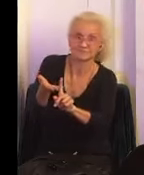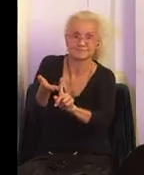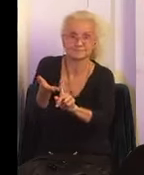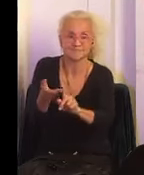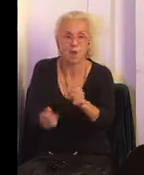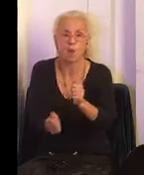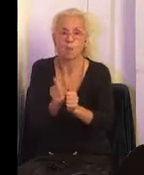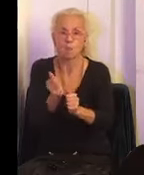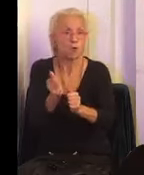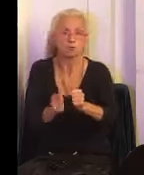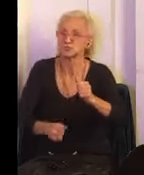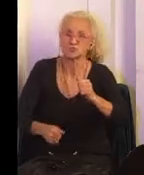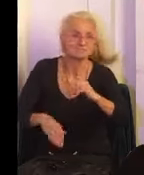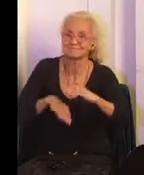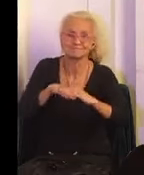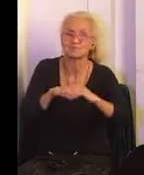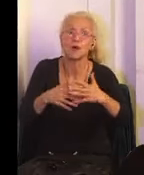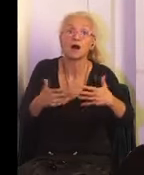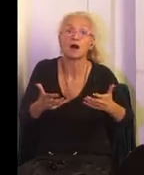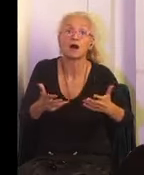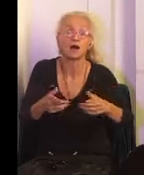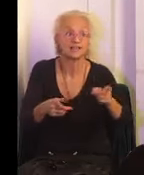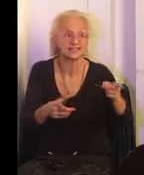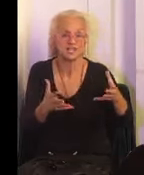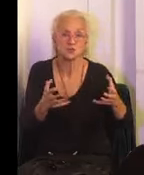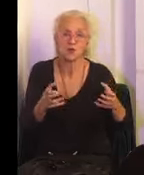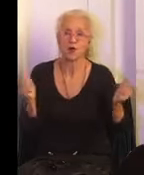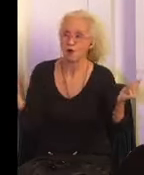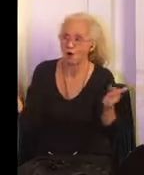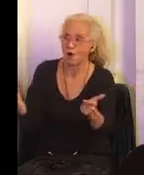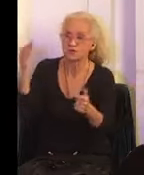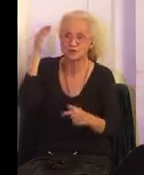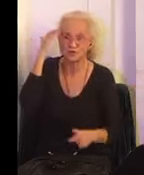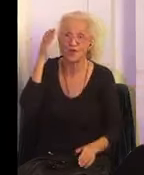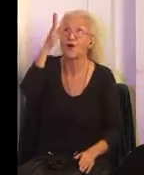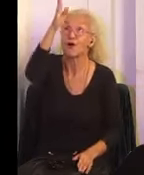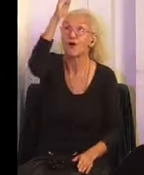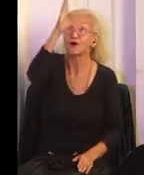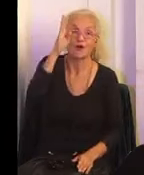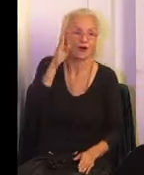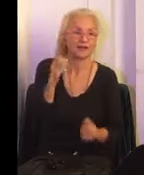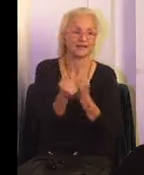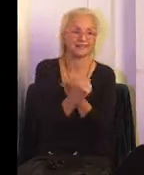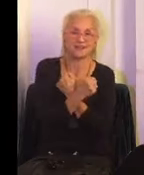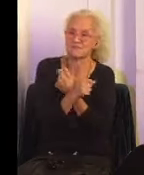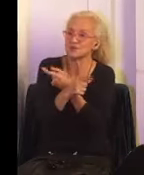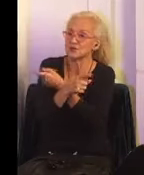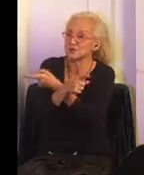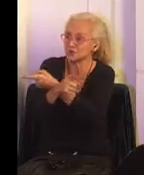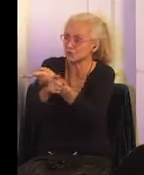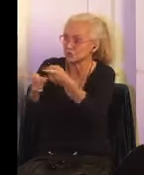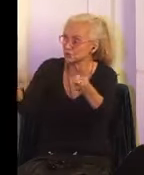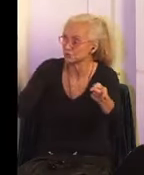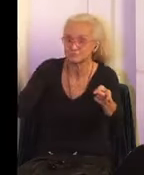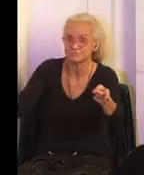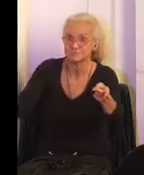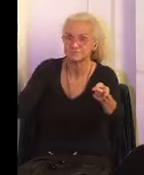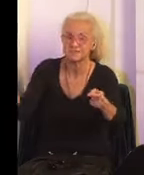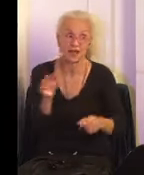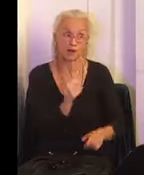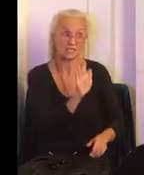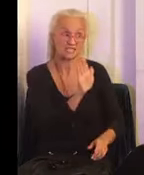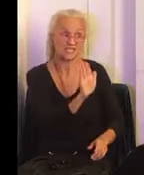And most of all, he wanted everyone to know that God loved them. So that was his piece